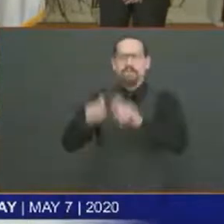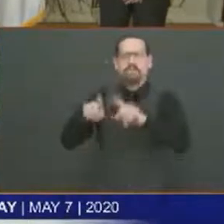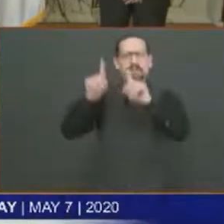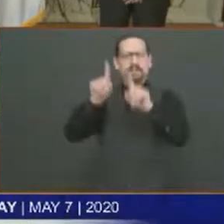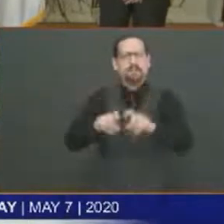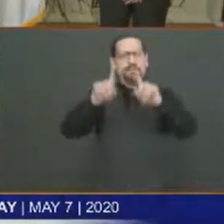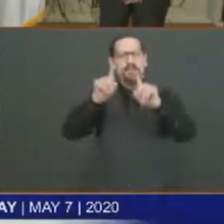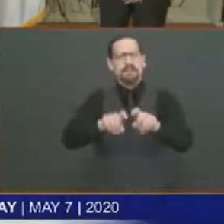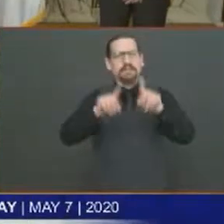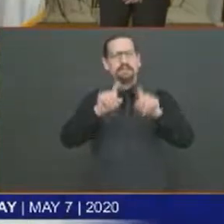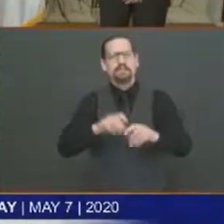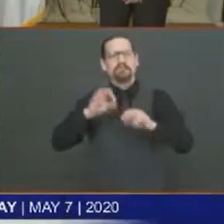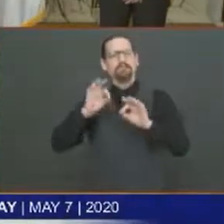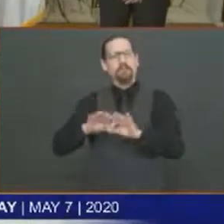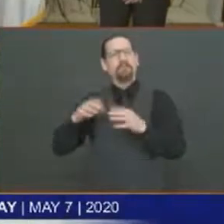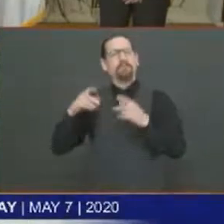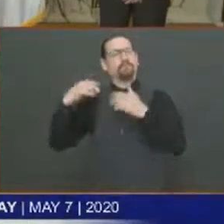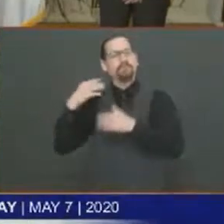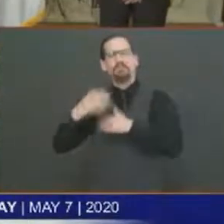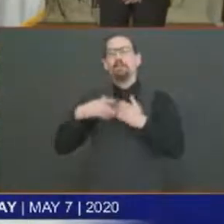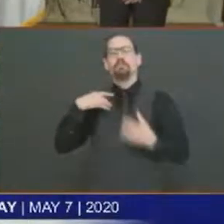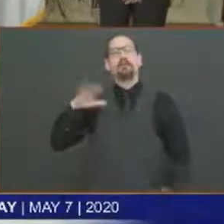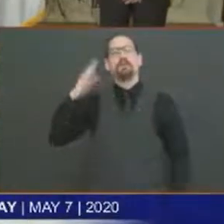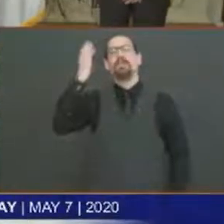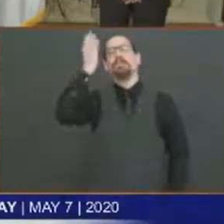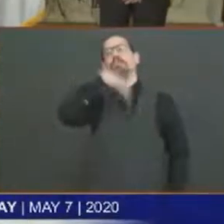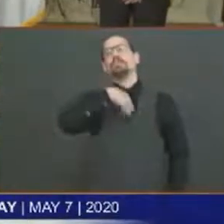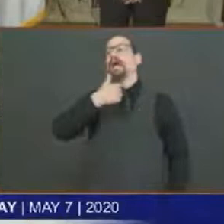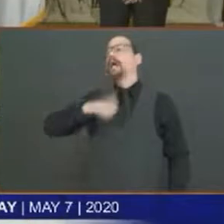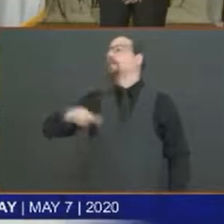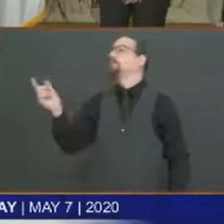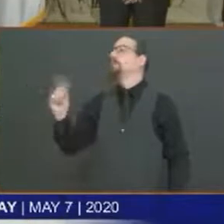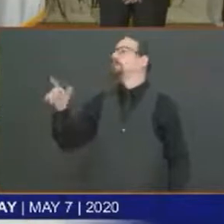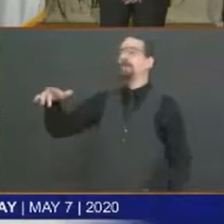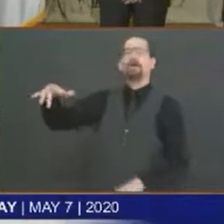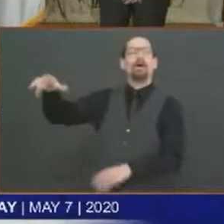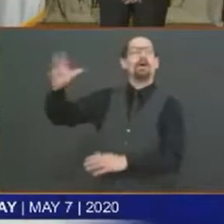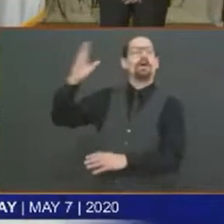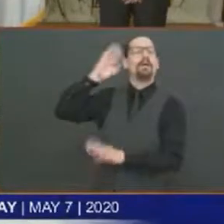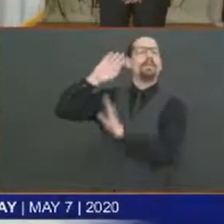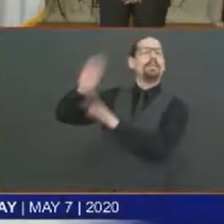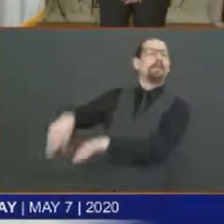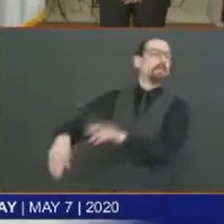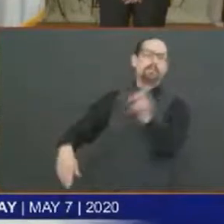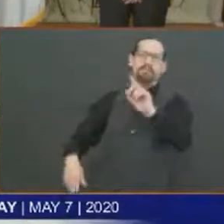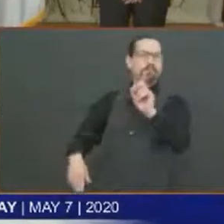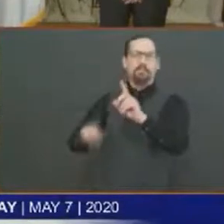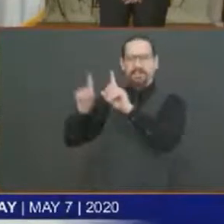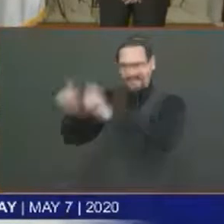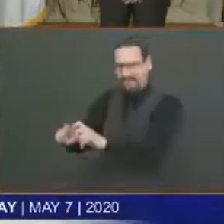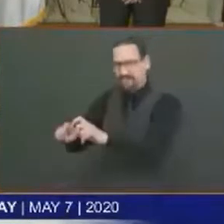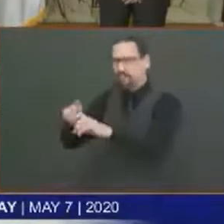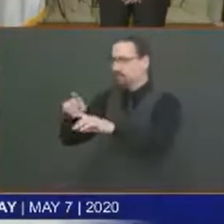can partner together on being able to address that and help keep our hands wrapped around COVID-19 as a state in Rhode